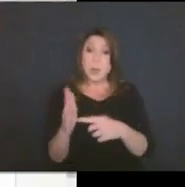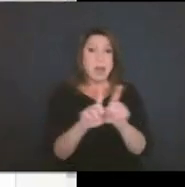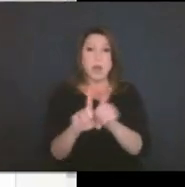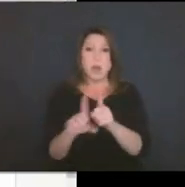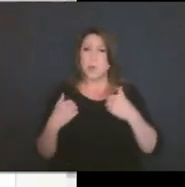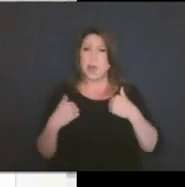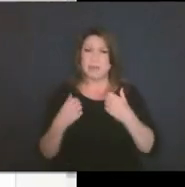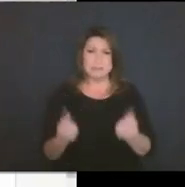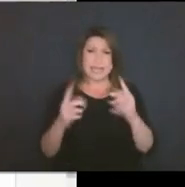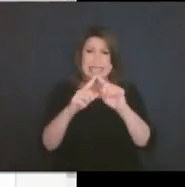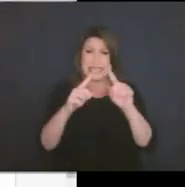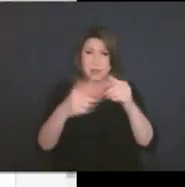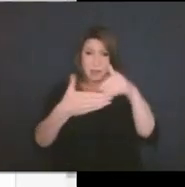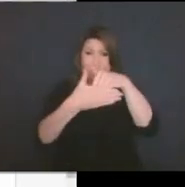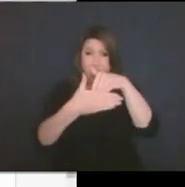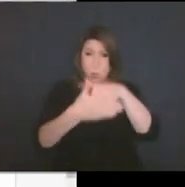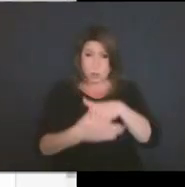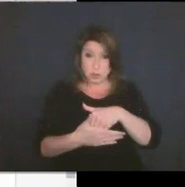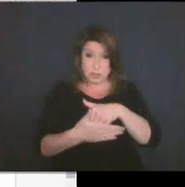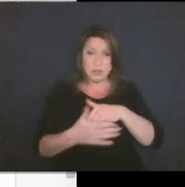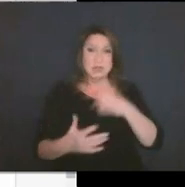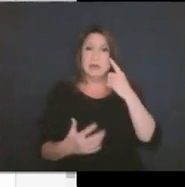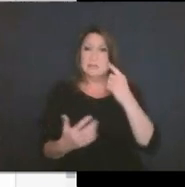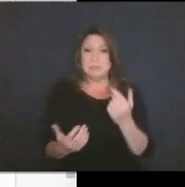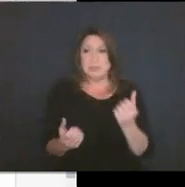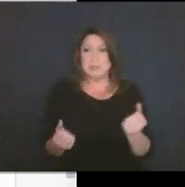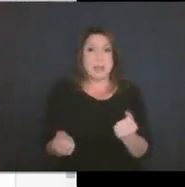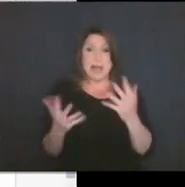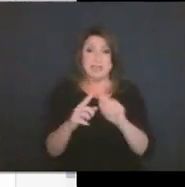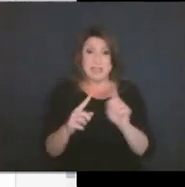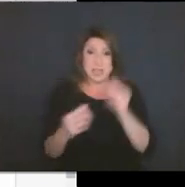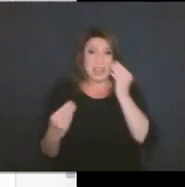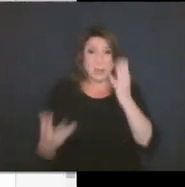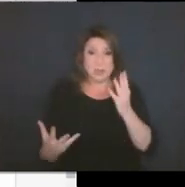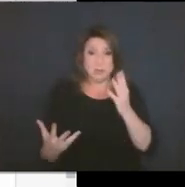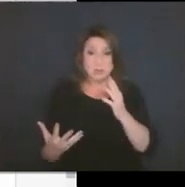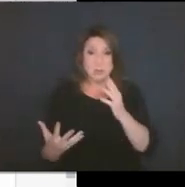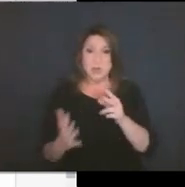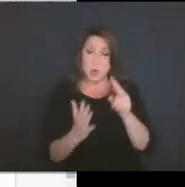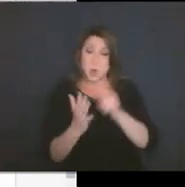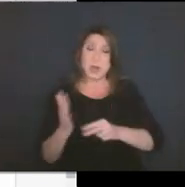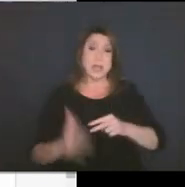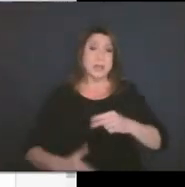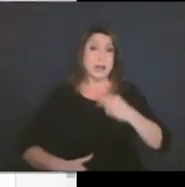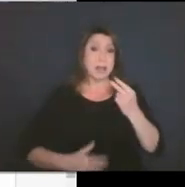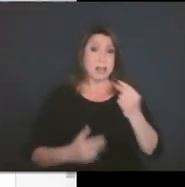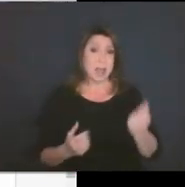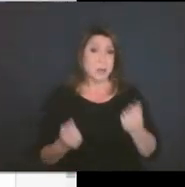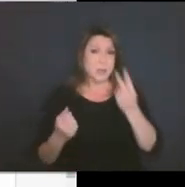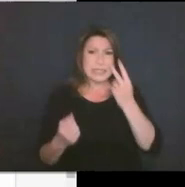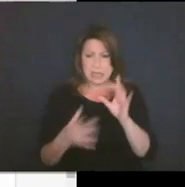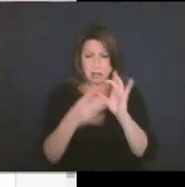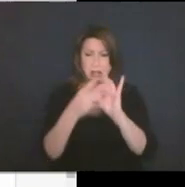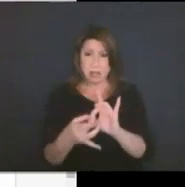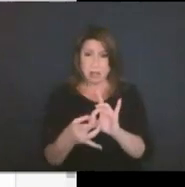of these folders down here for you to access information. Read alouds. So read alouds, if you click on this, you're going to see